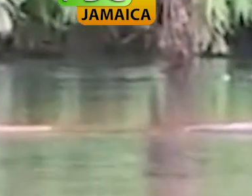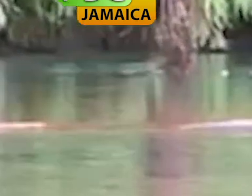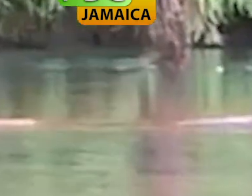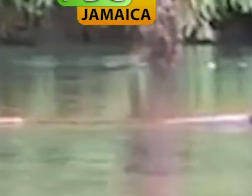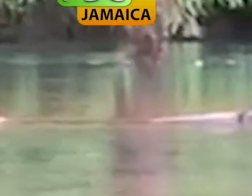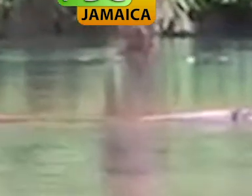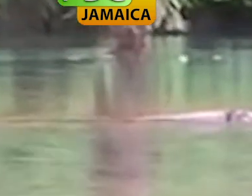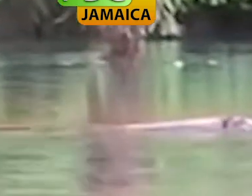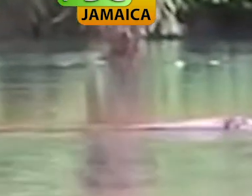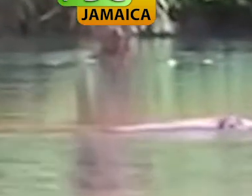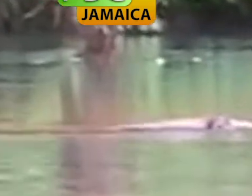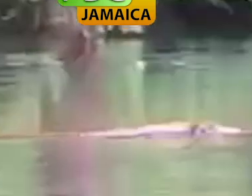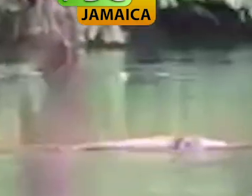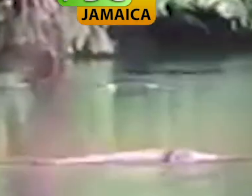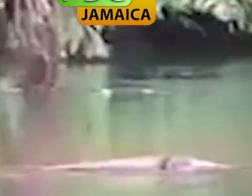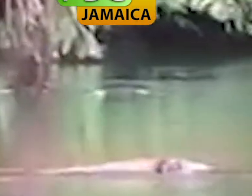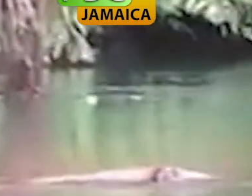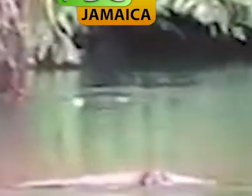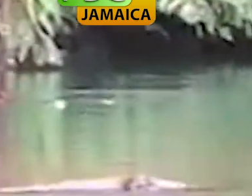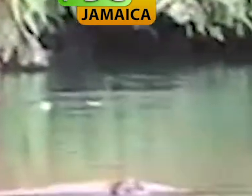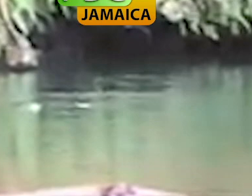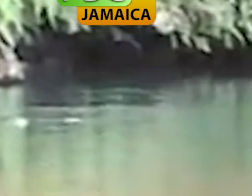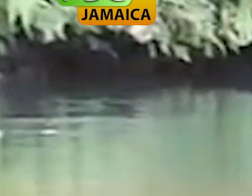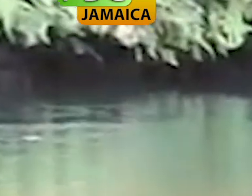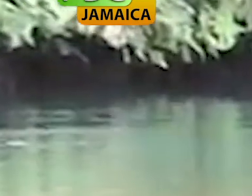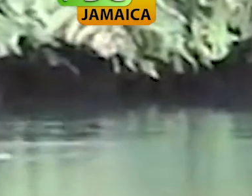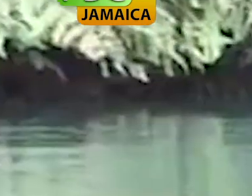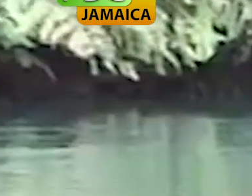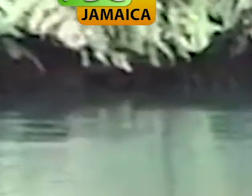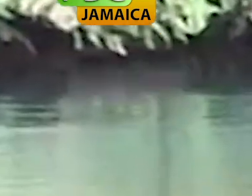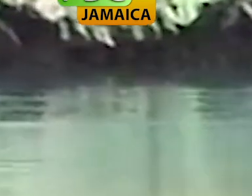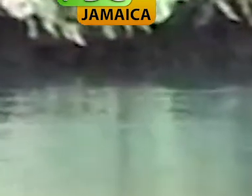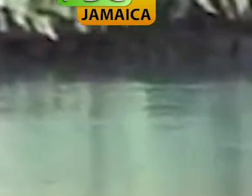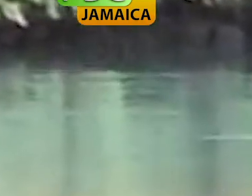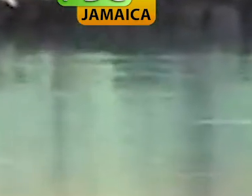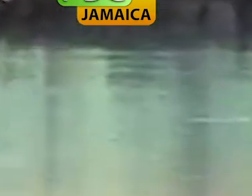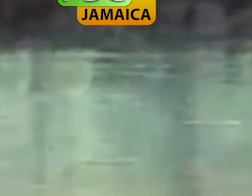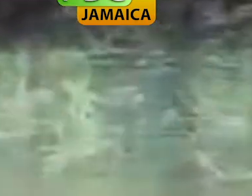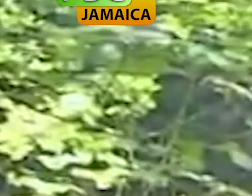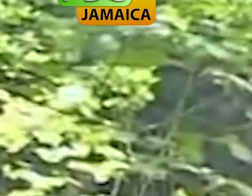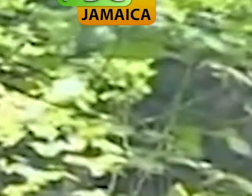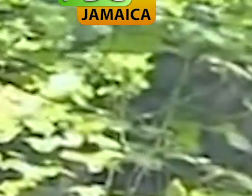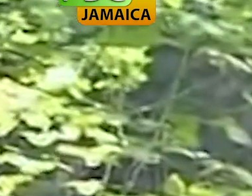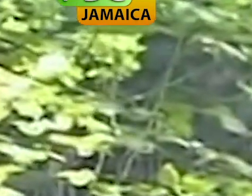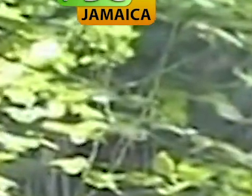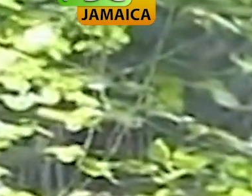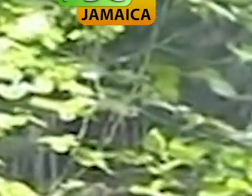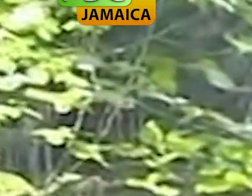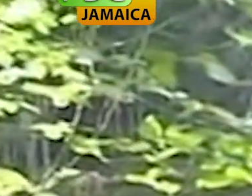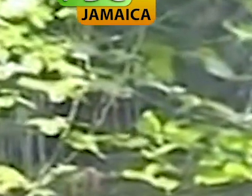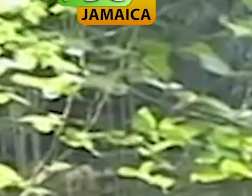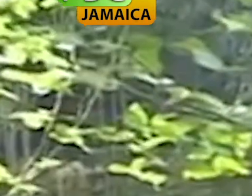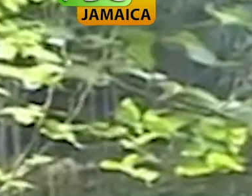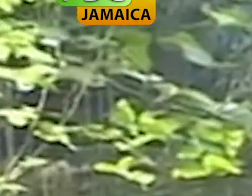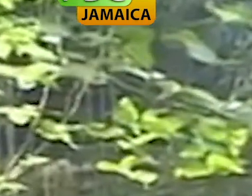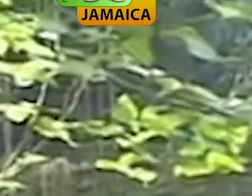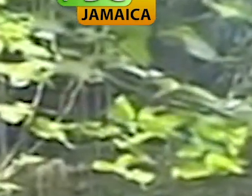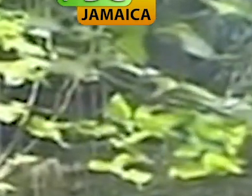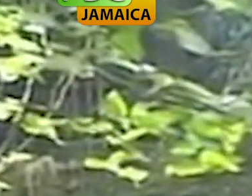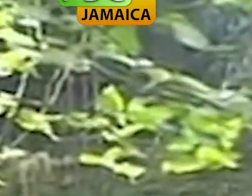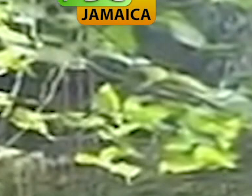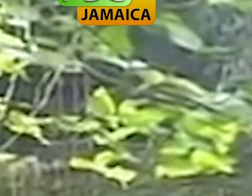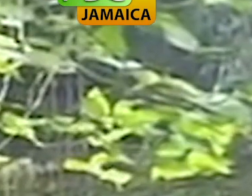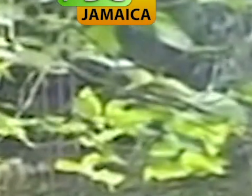of Hazardous Water, which is aimed at reducing the deleterious effects of hazardous wastes on human health